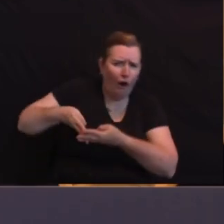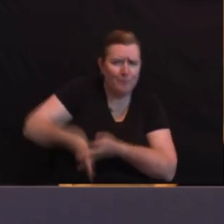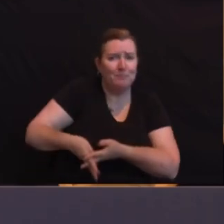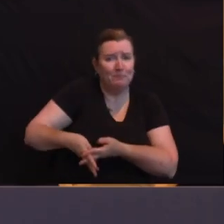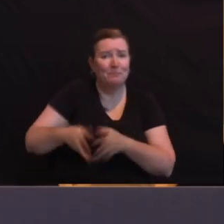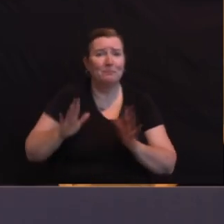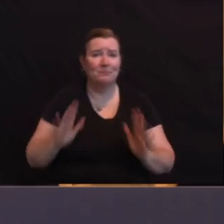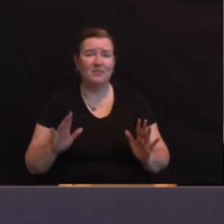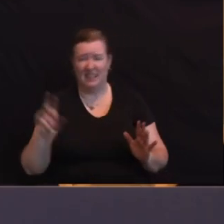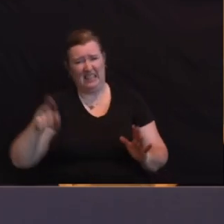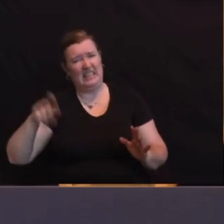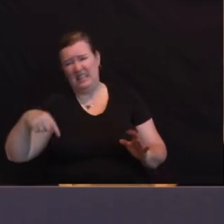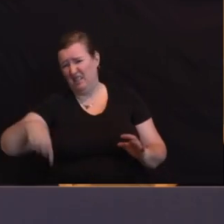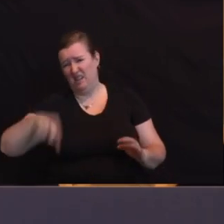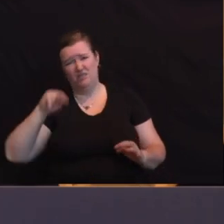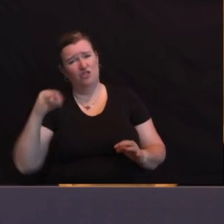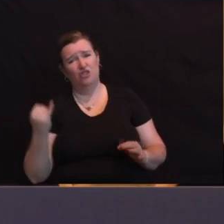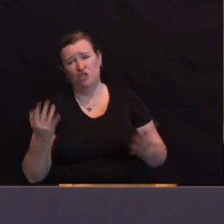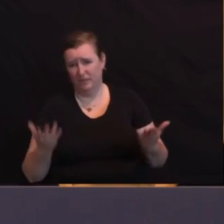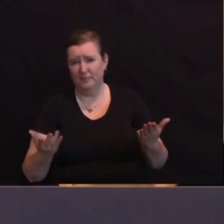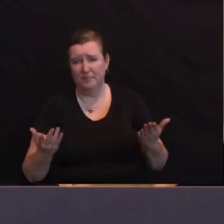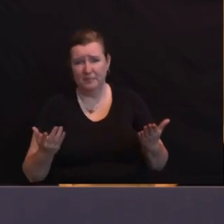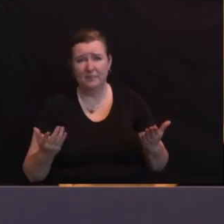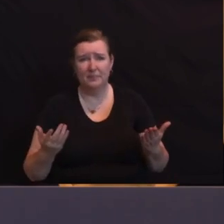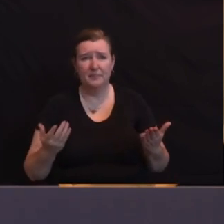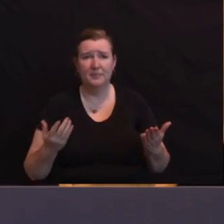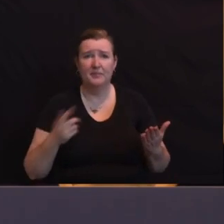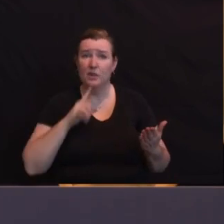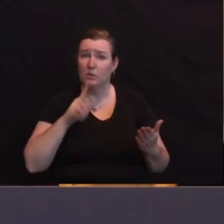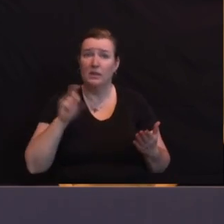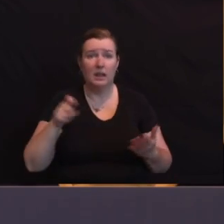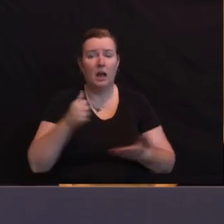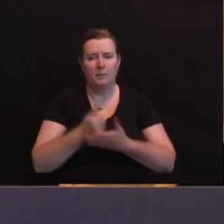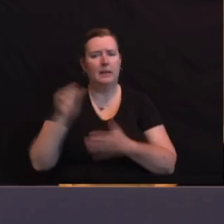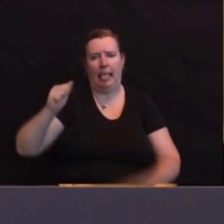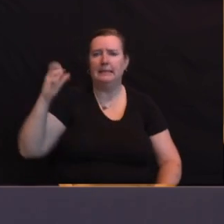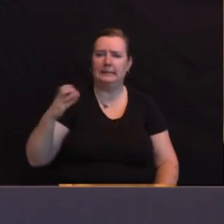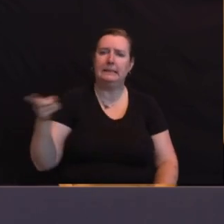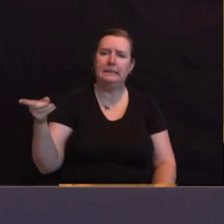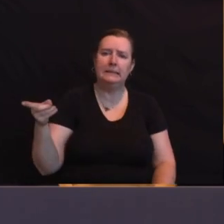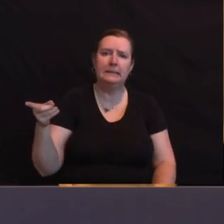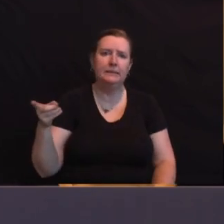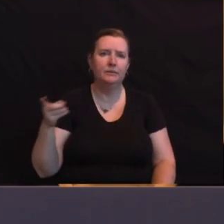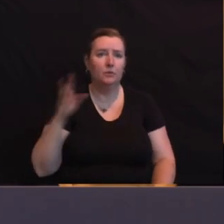Jersey, but certainly at the top of the list is Atlantic City. Thank you. Dave, good afternoon.